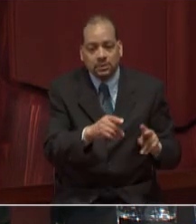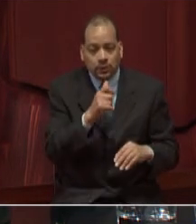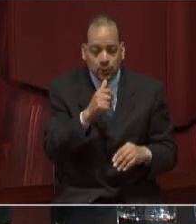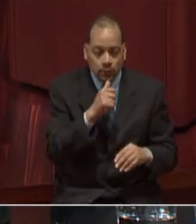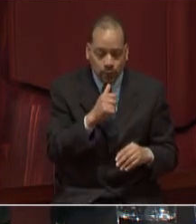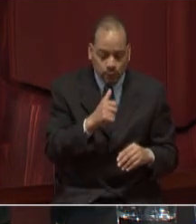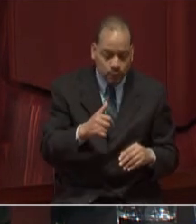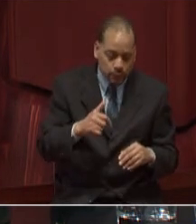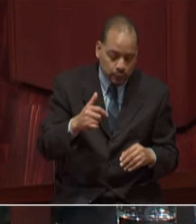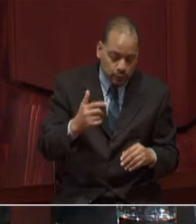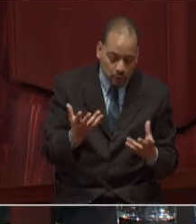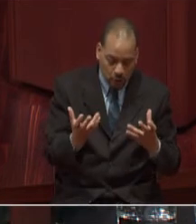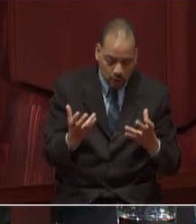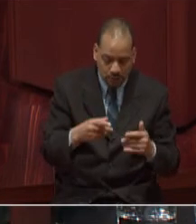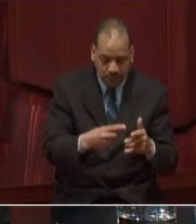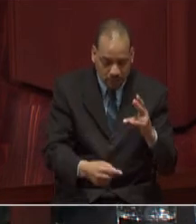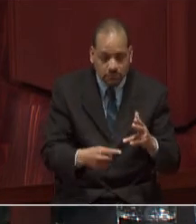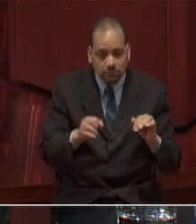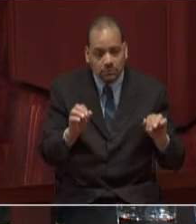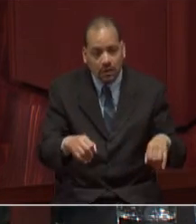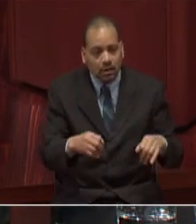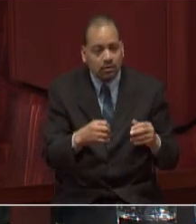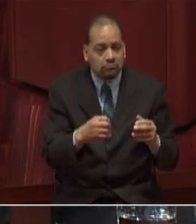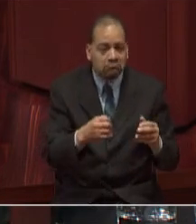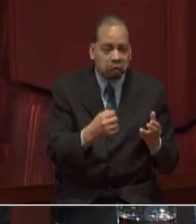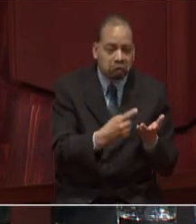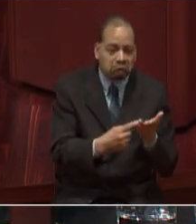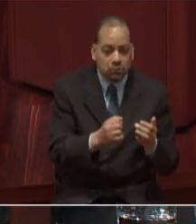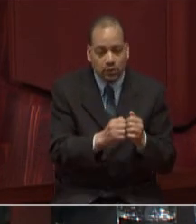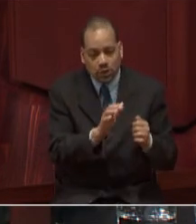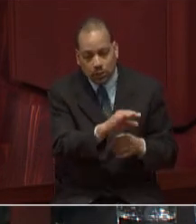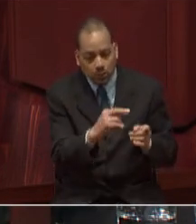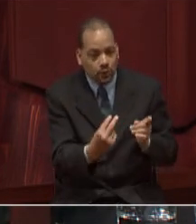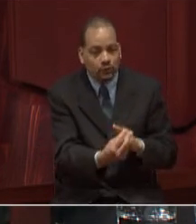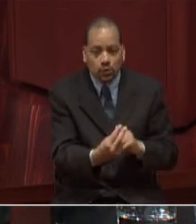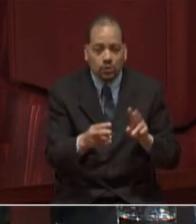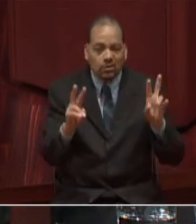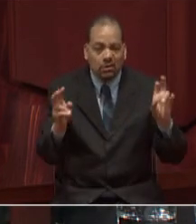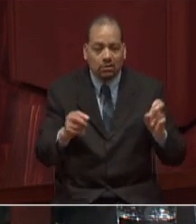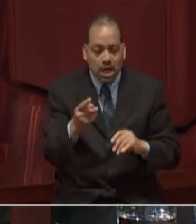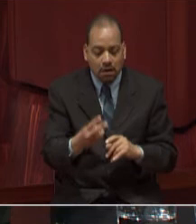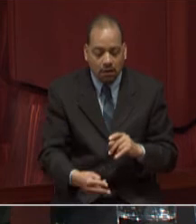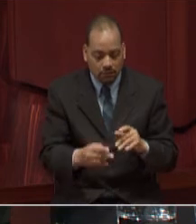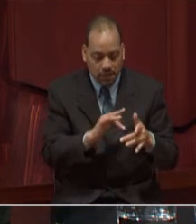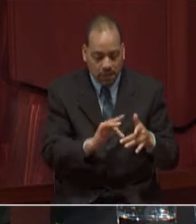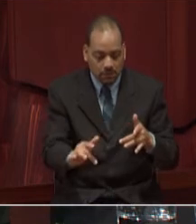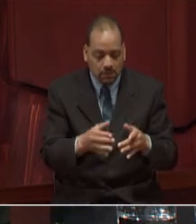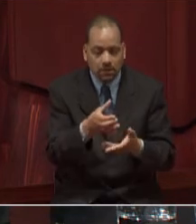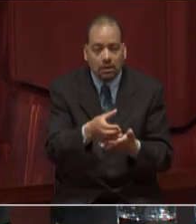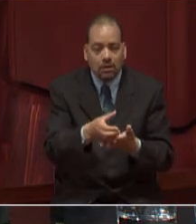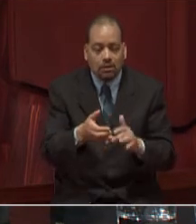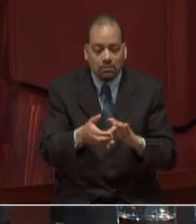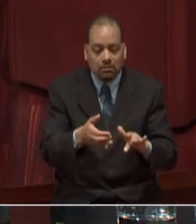constituents. And so throughout the rest, he realized very soon that he had to treat with Congress and